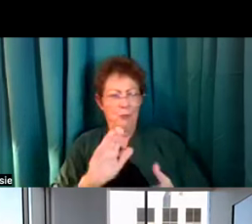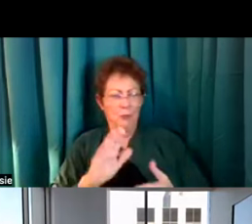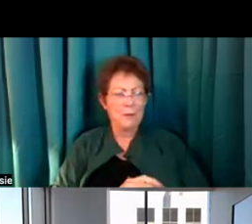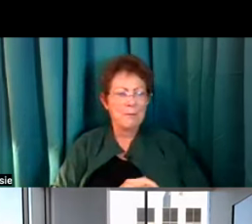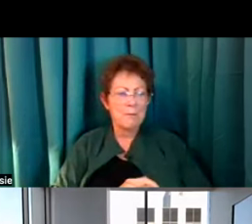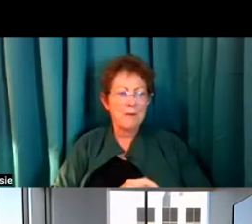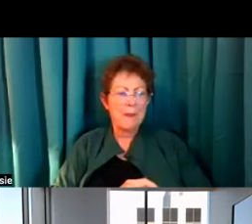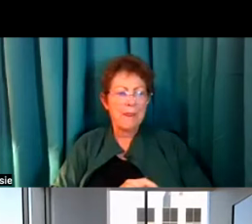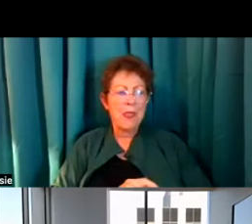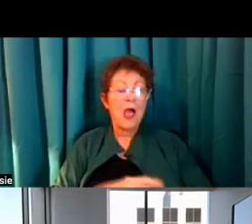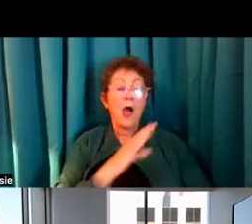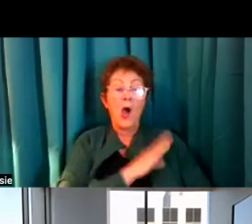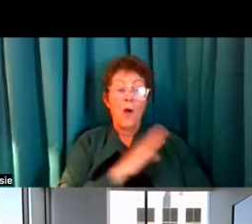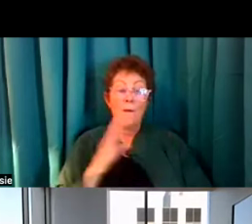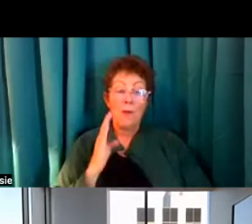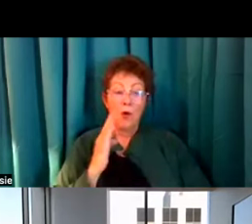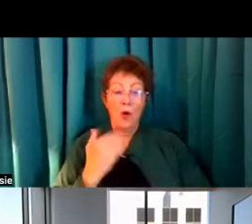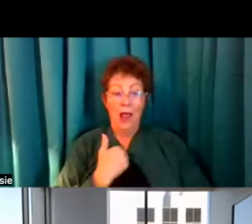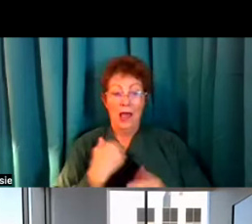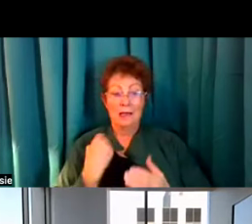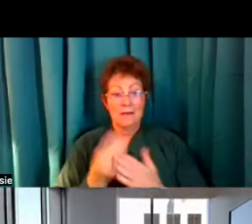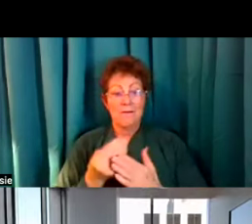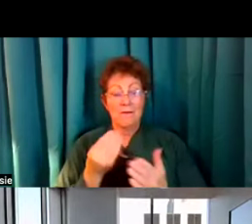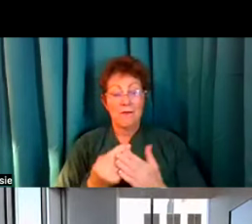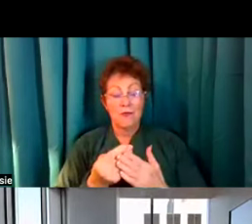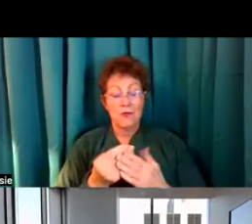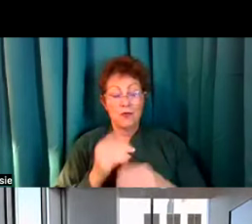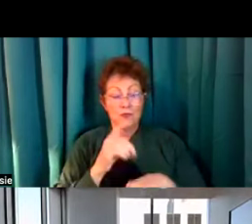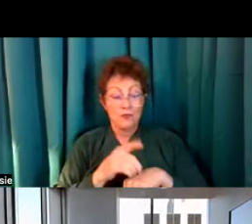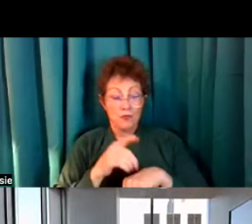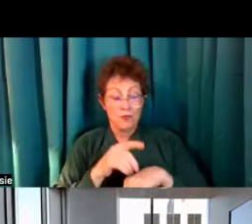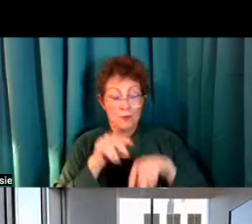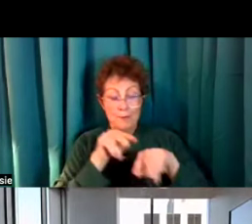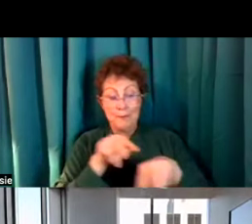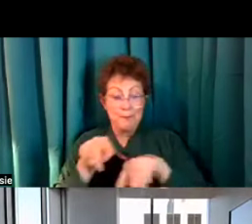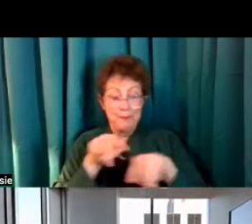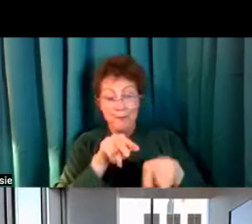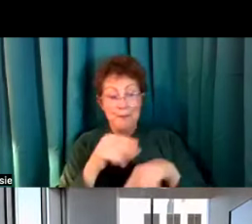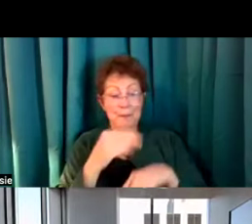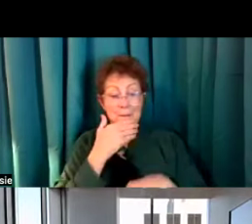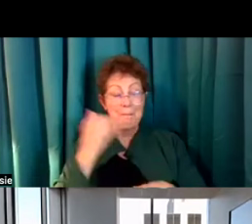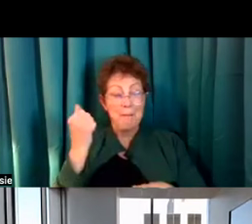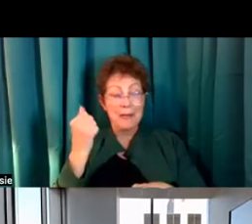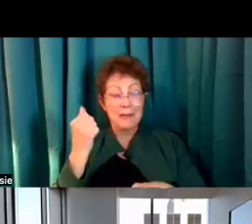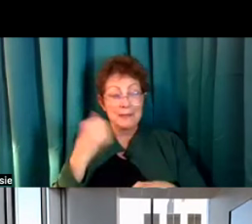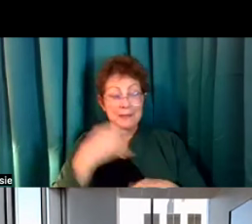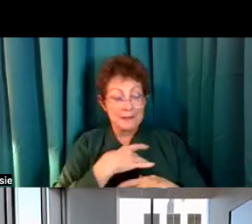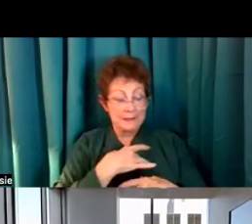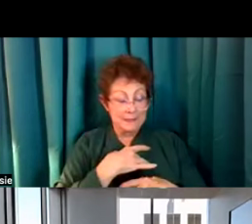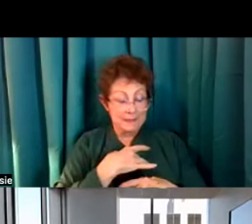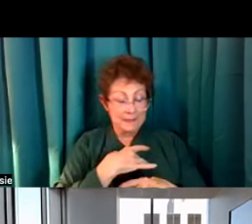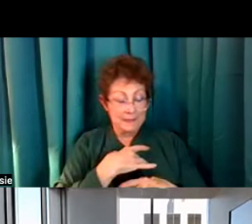And the board has a fiduciary duty to act in the best interest of the